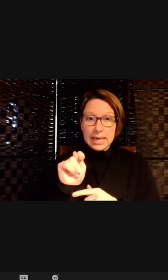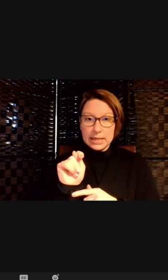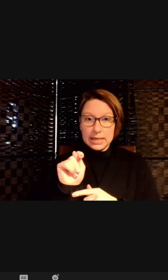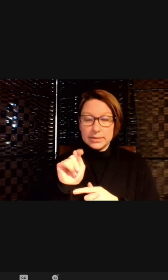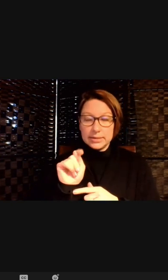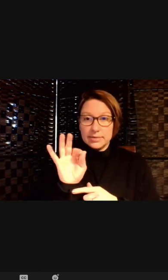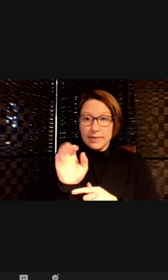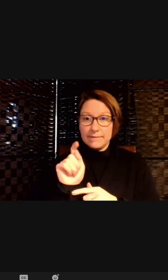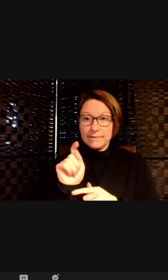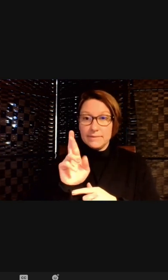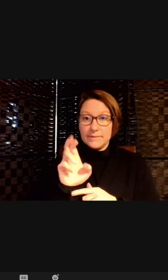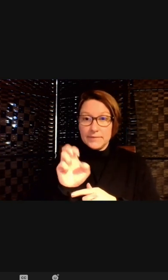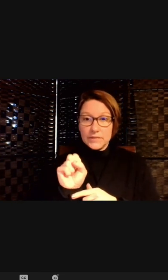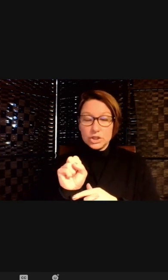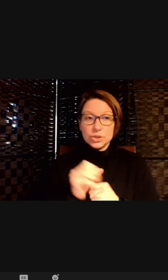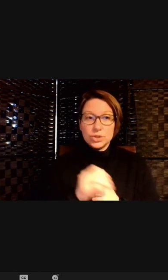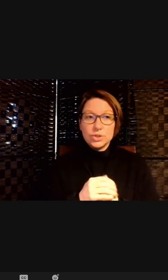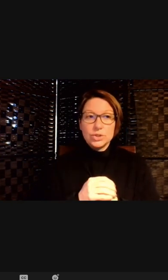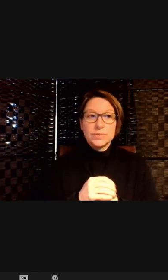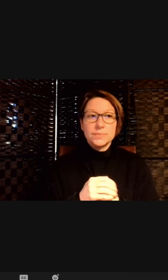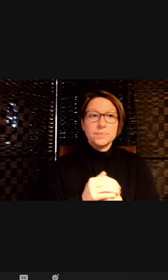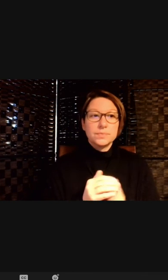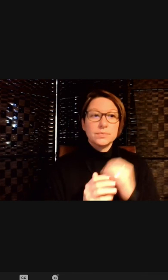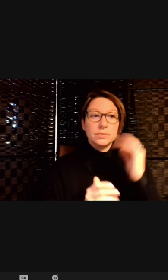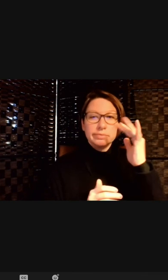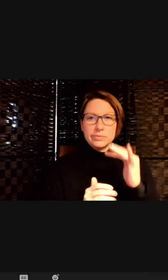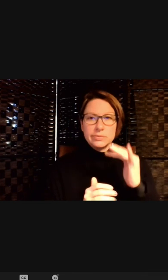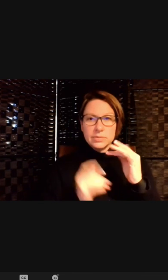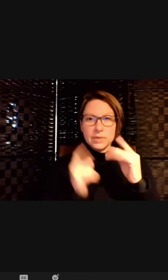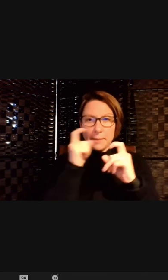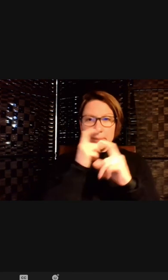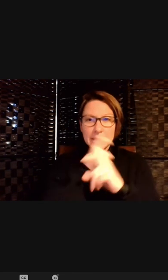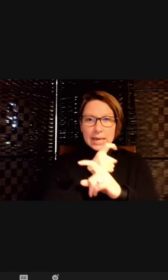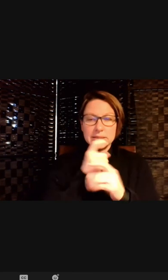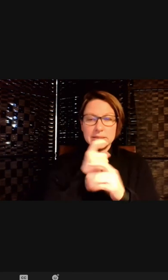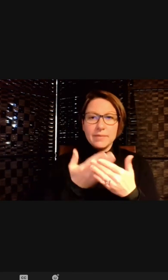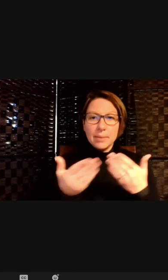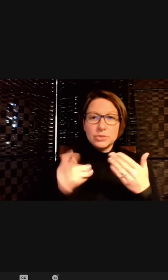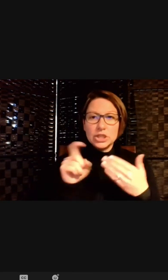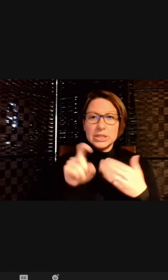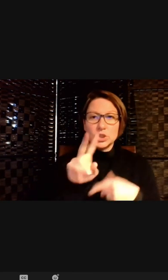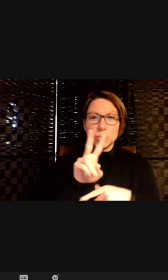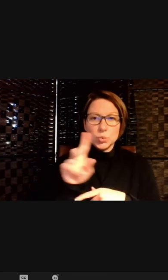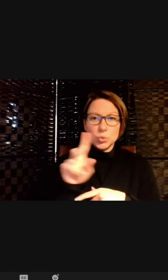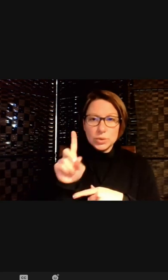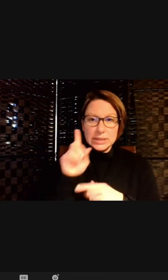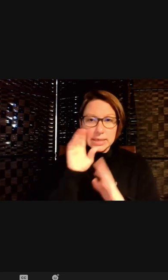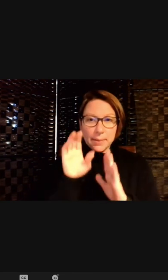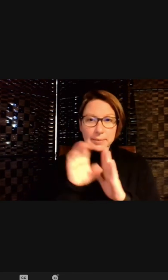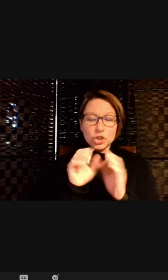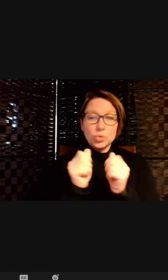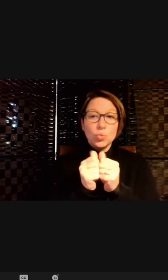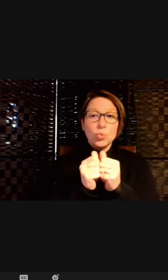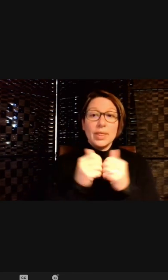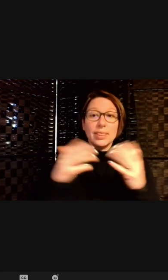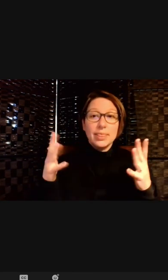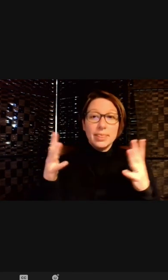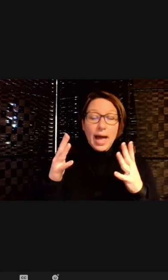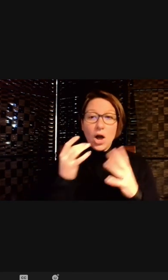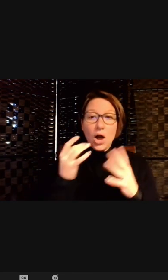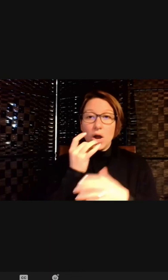if I scan down to the complexity of an object, he needs two-dimensional images without backlighting